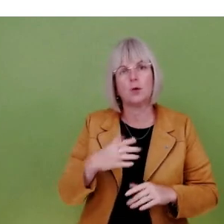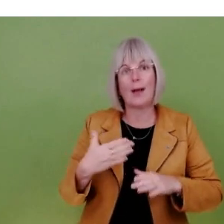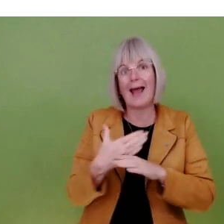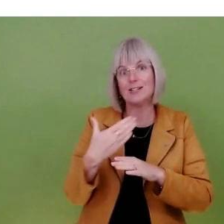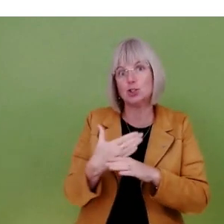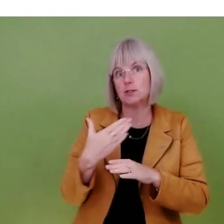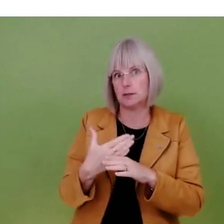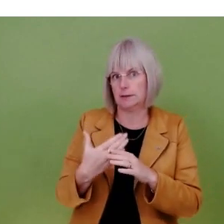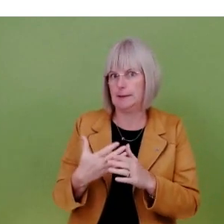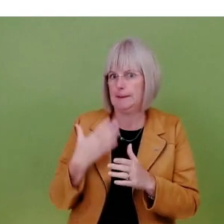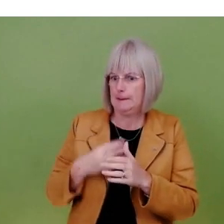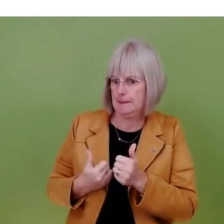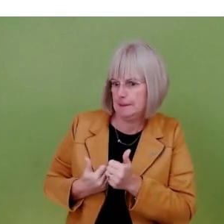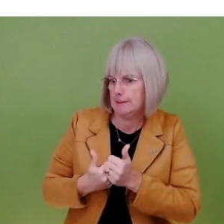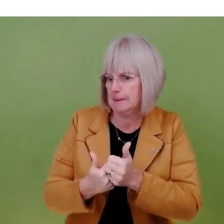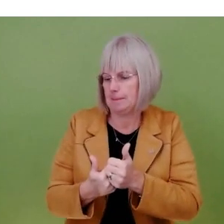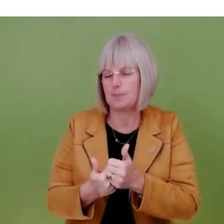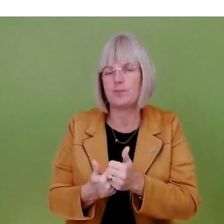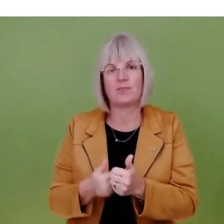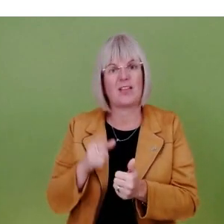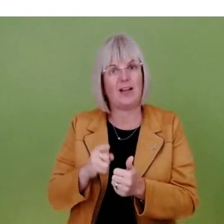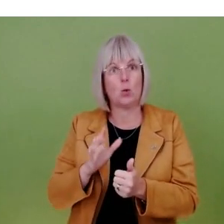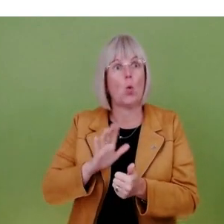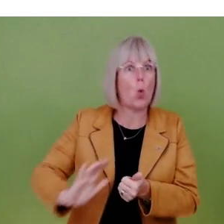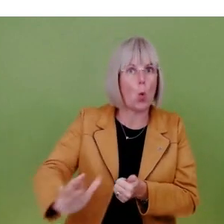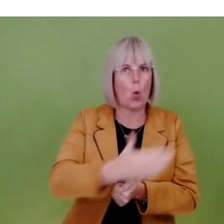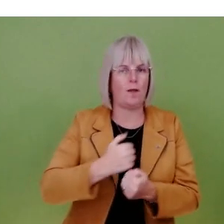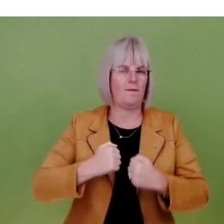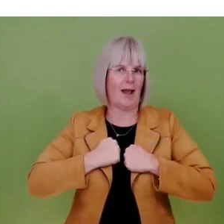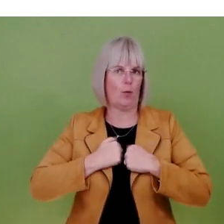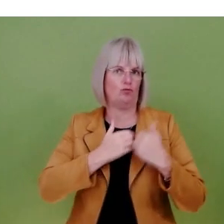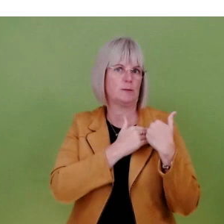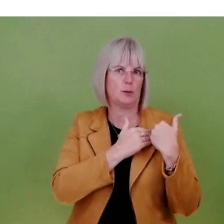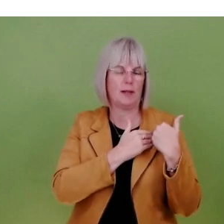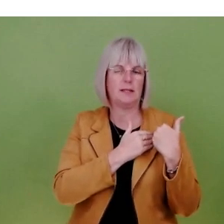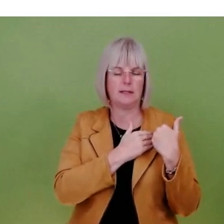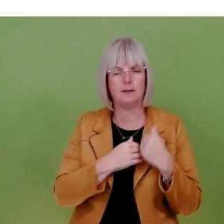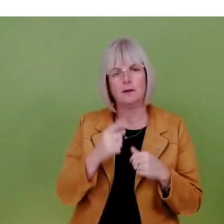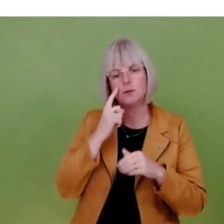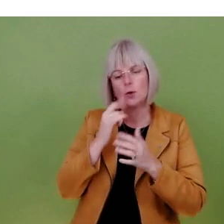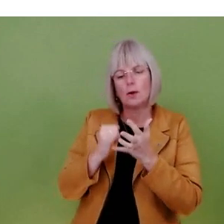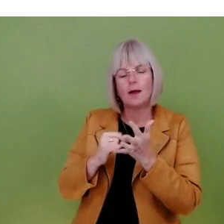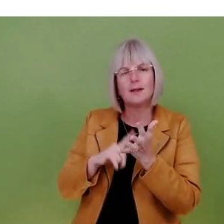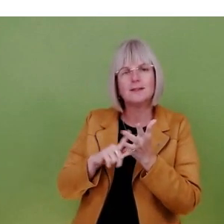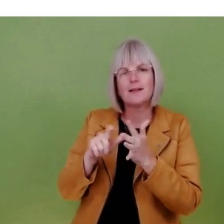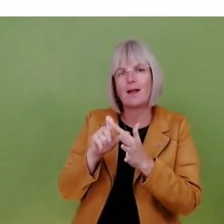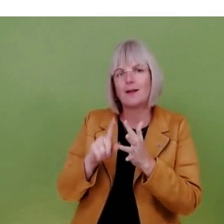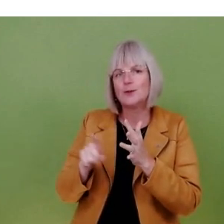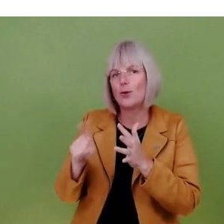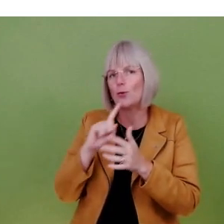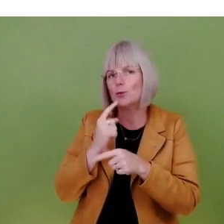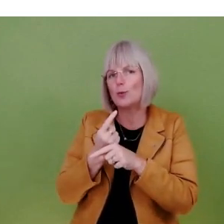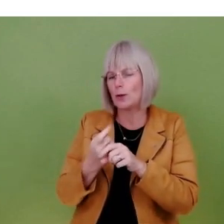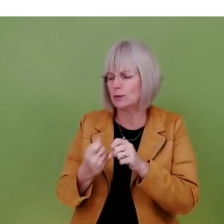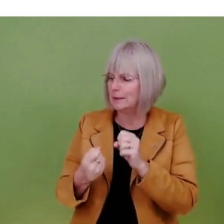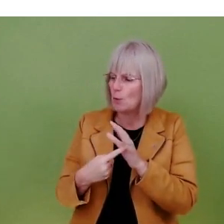is about, it being all of our responsibility. And I saw on the Slido as well the importance of funding, and funding opportunities coming in and